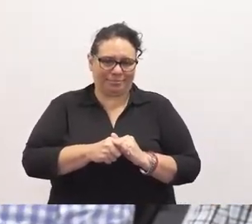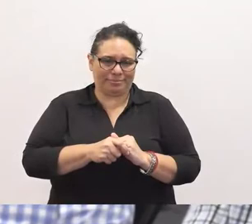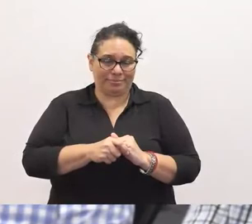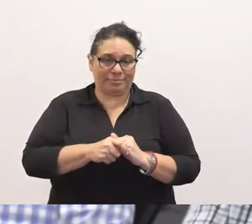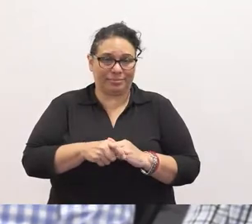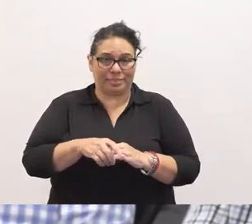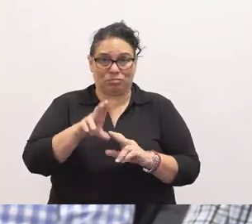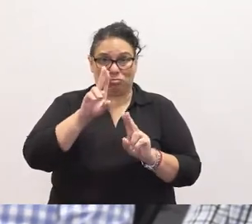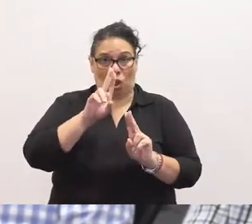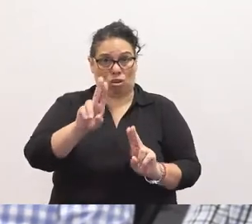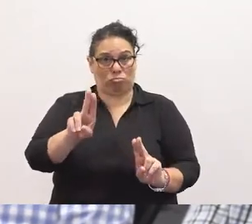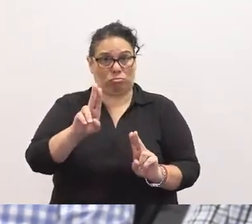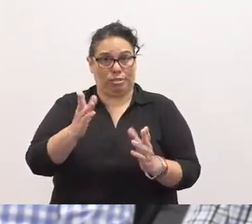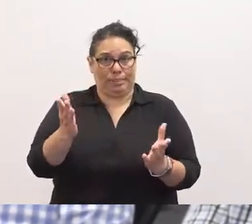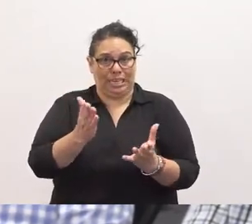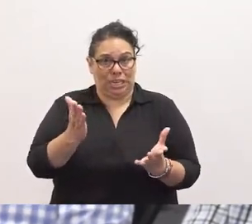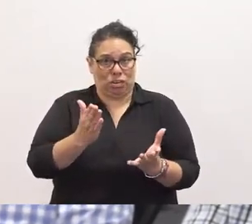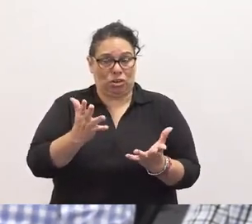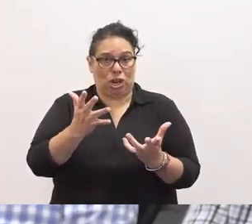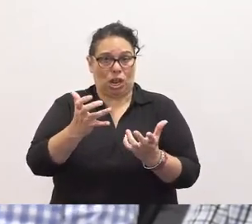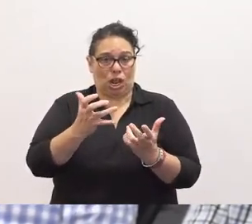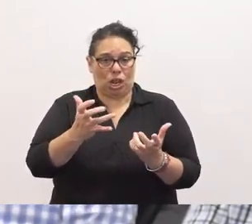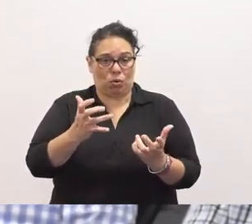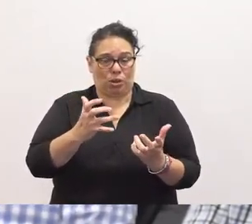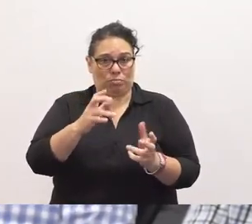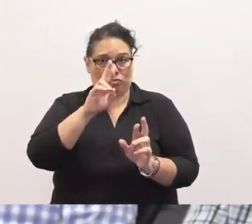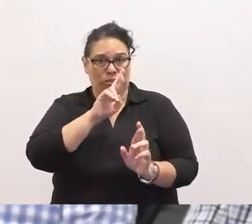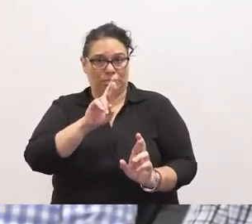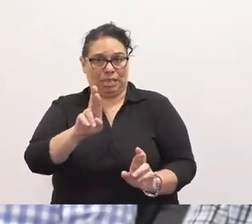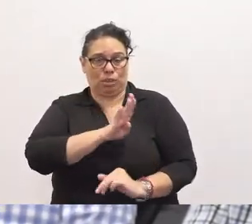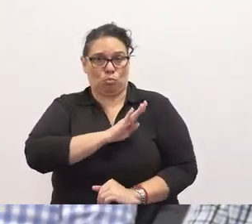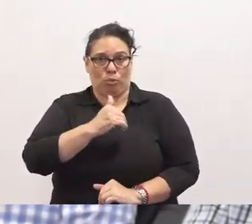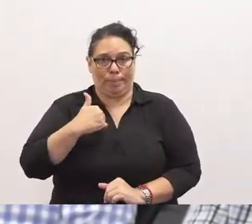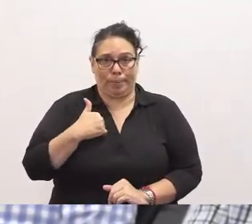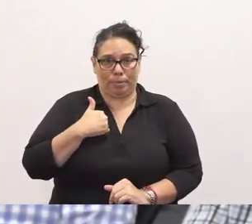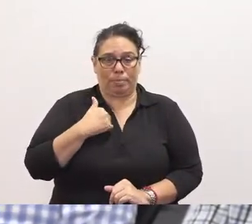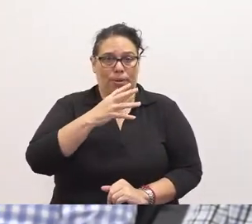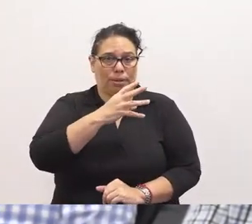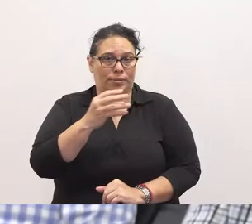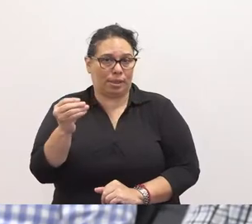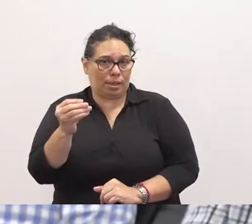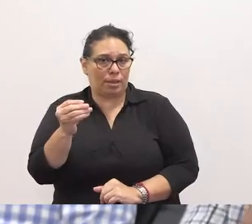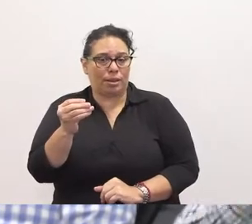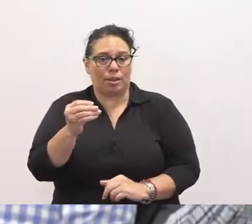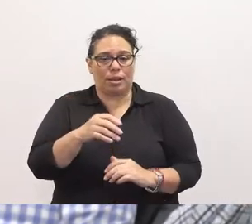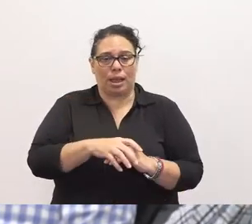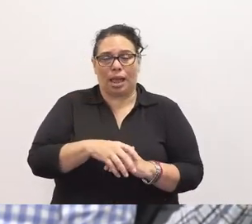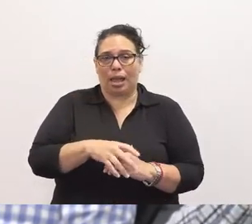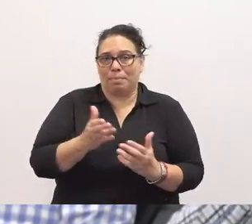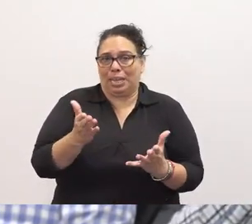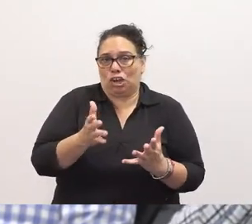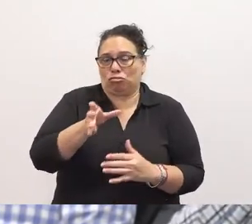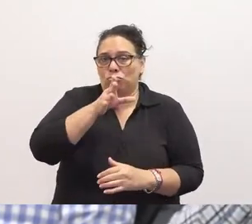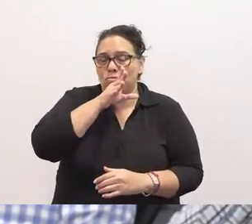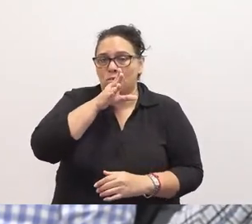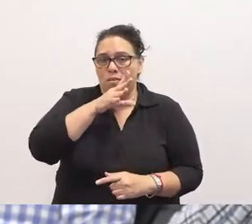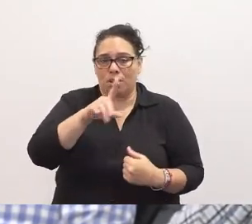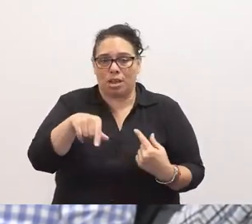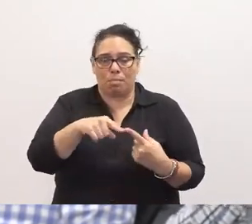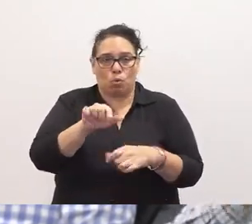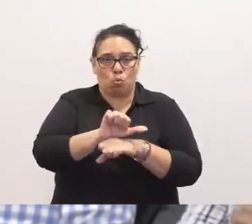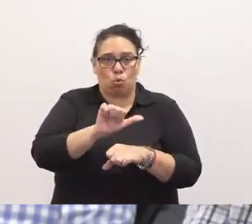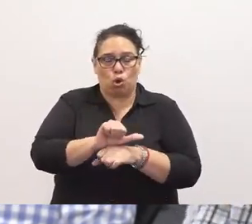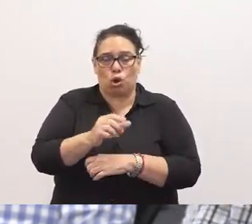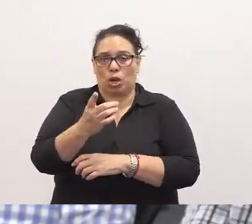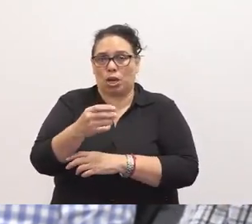It is an honor to be here, and I just want to pay respect to the board members. And I'm here to talk about the work that